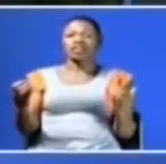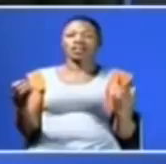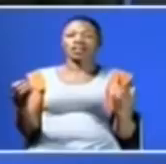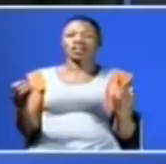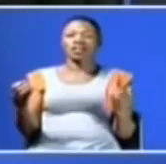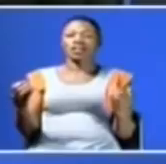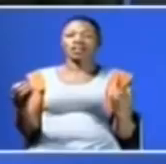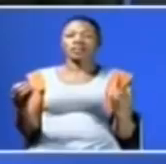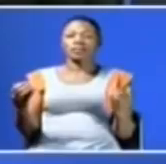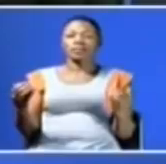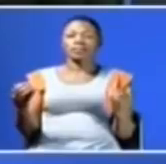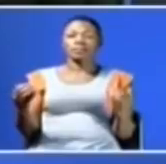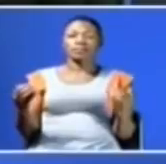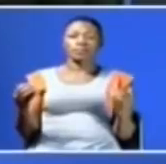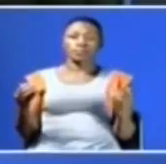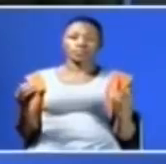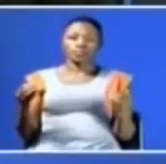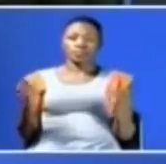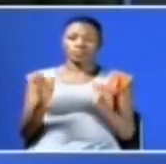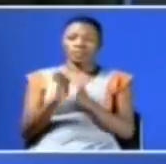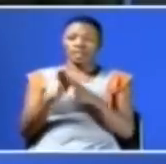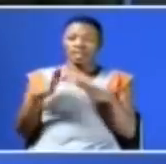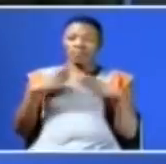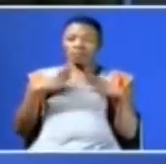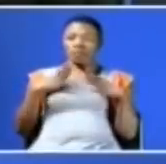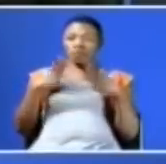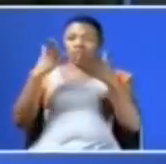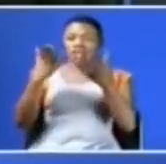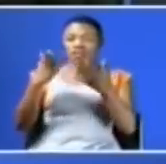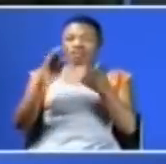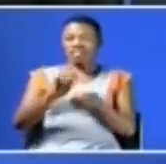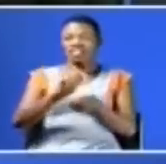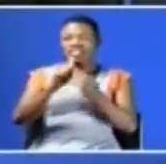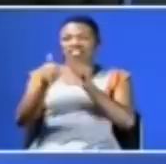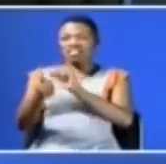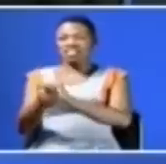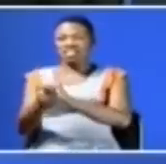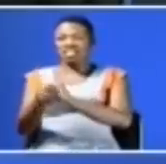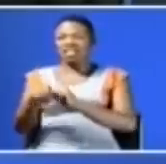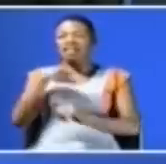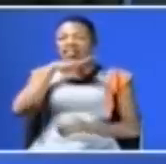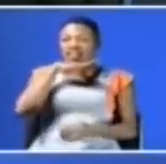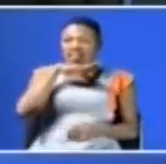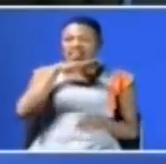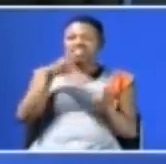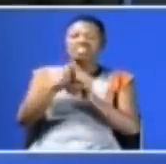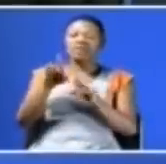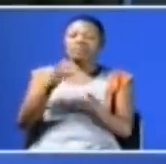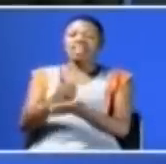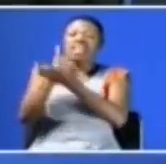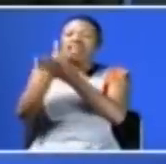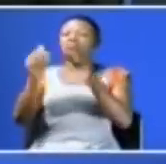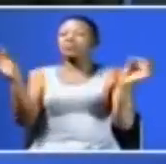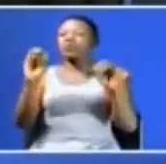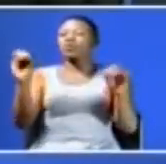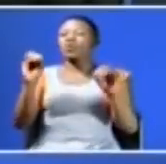And unfortunately, the guy who had given that alternative in the elections, Raila, has not helped matters by being part of